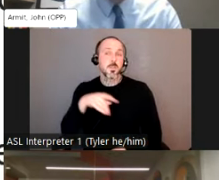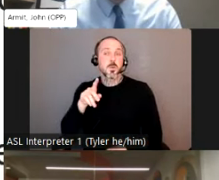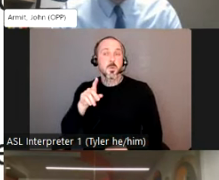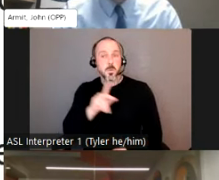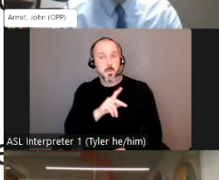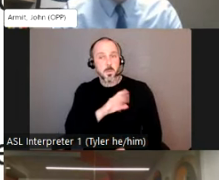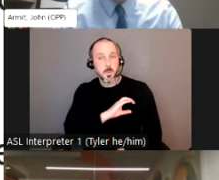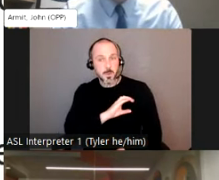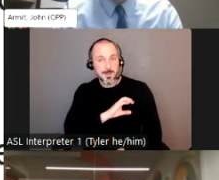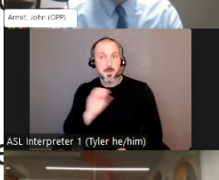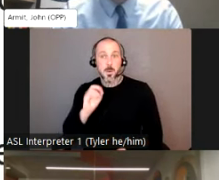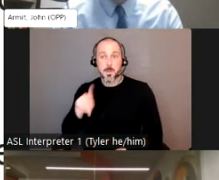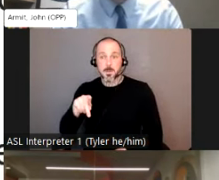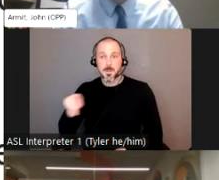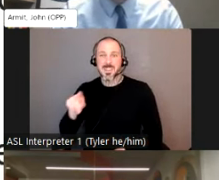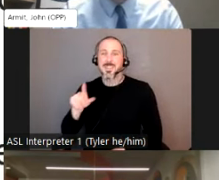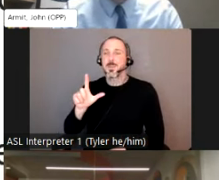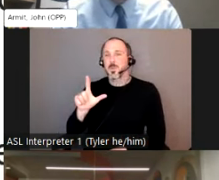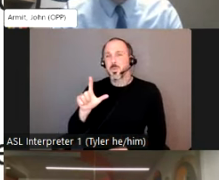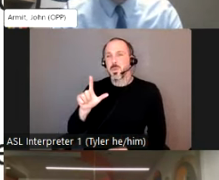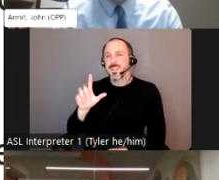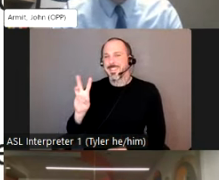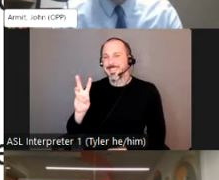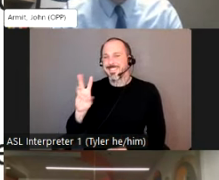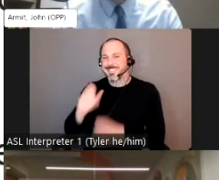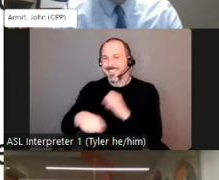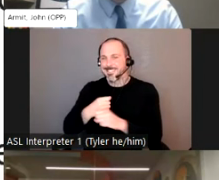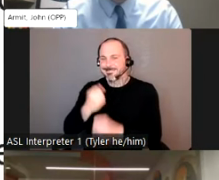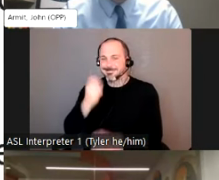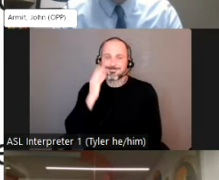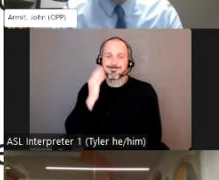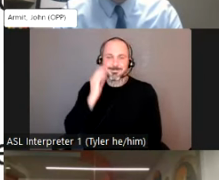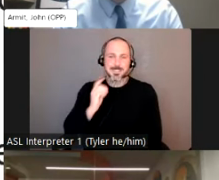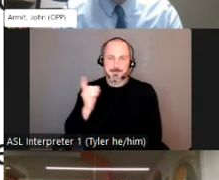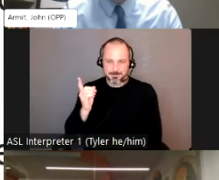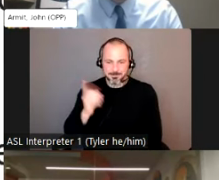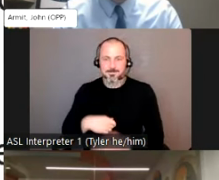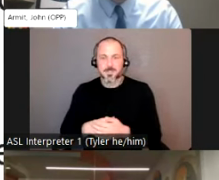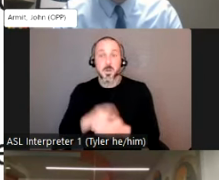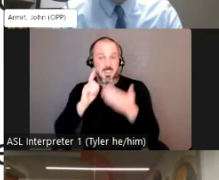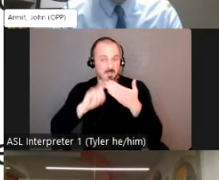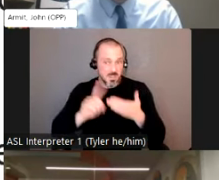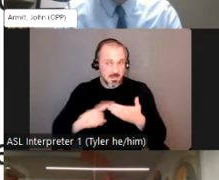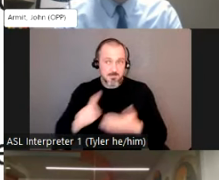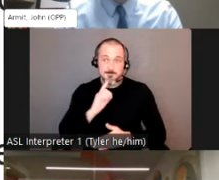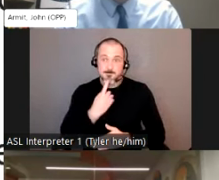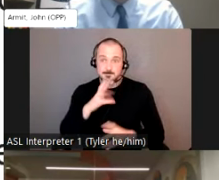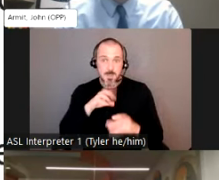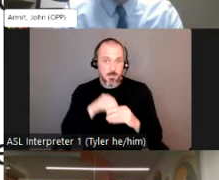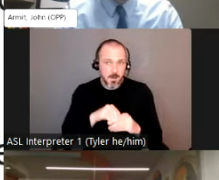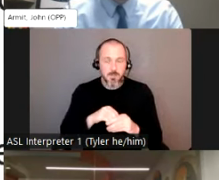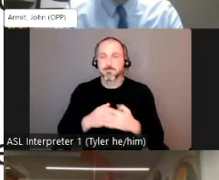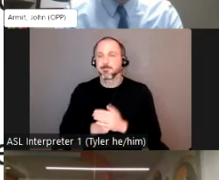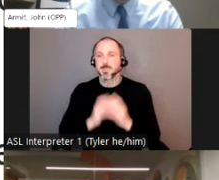lots of experience. He's worked in general investigative duties, major crime, traffic services, and as a